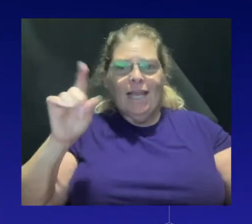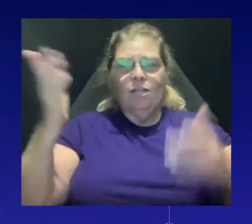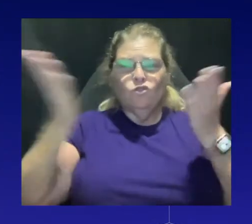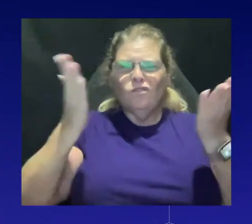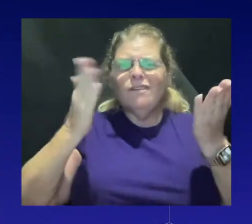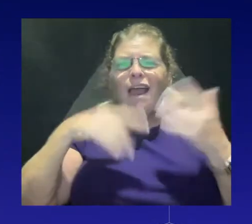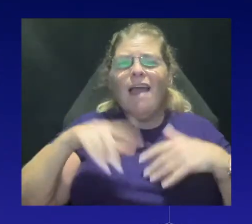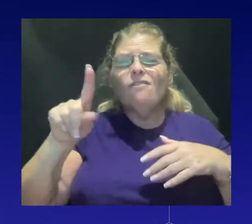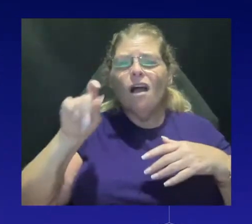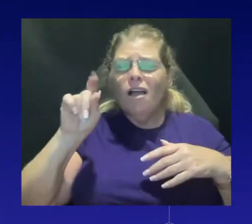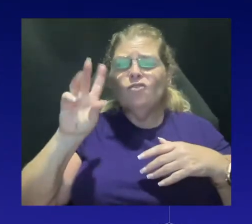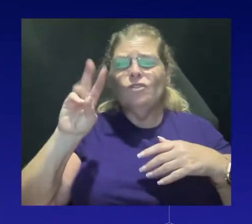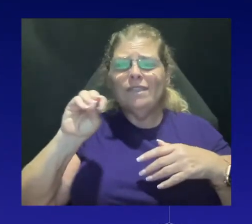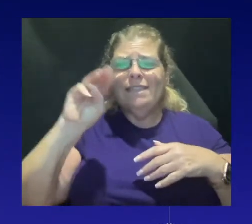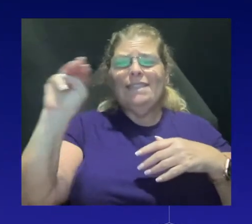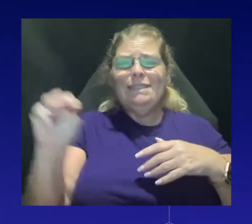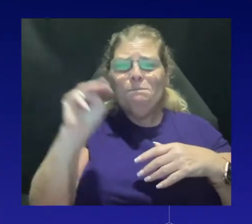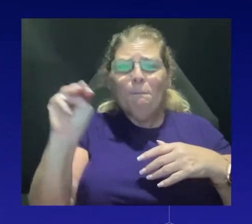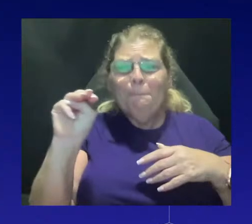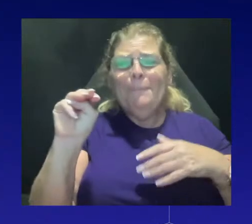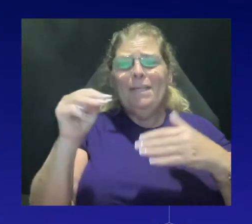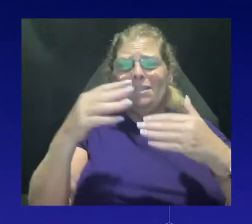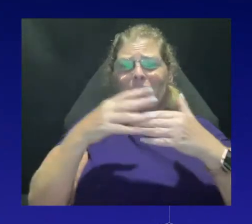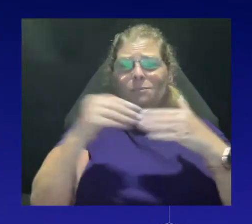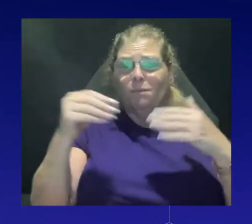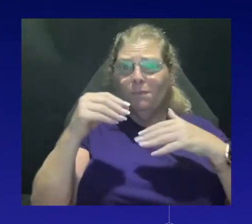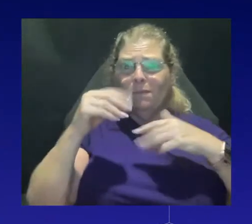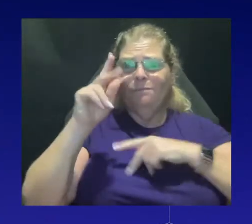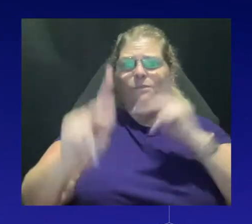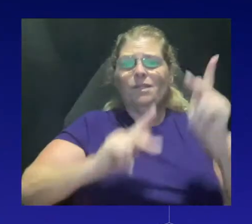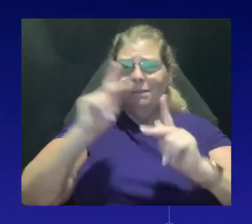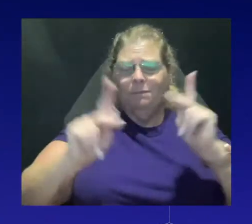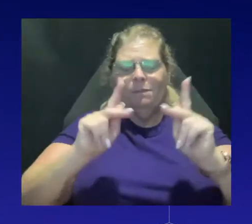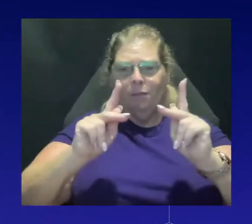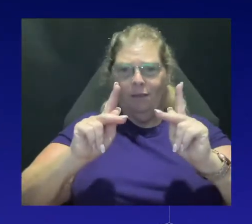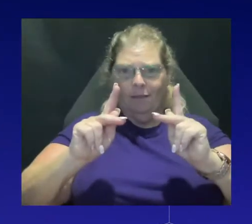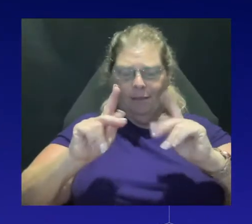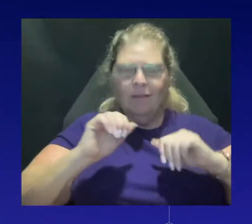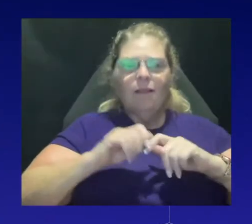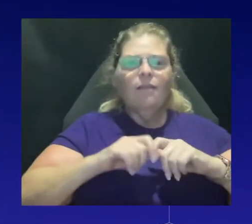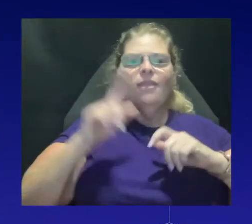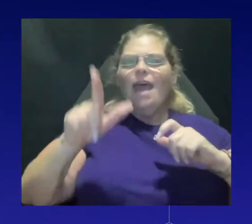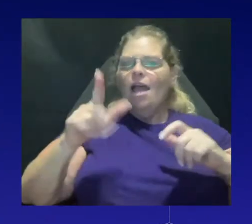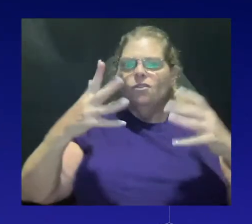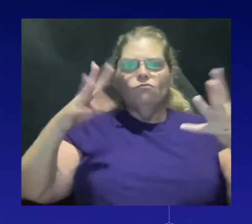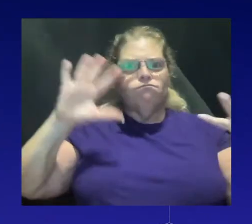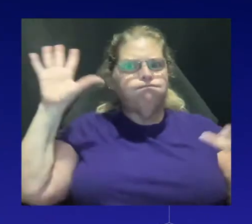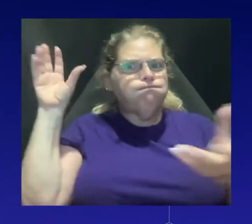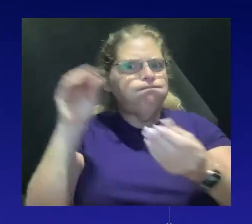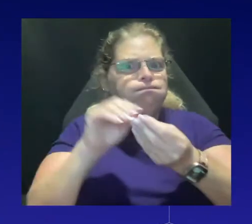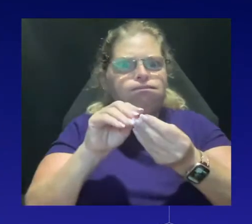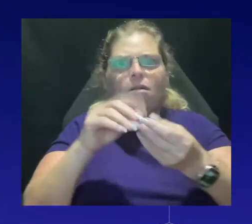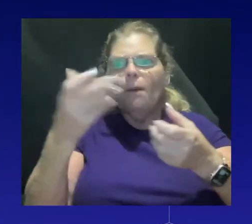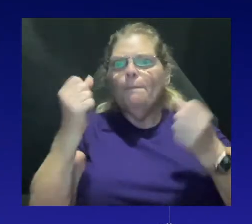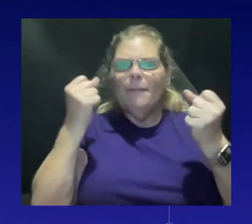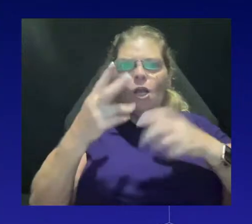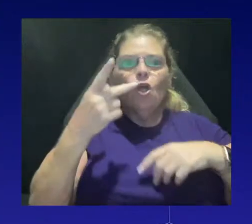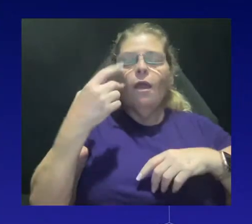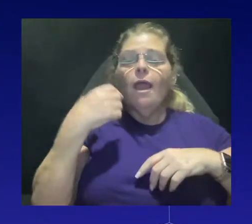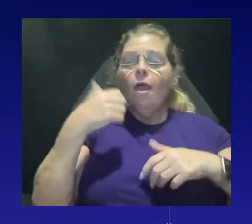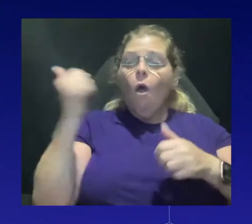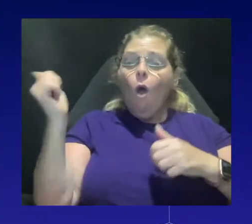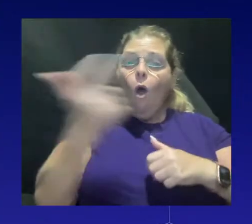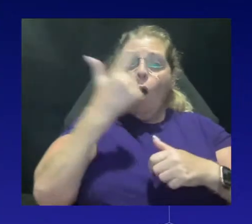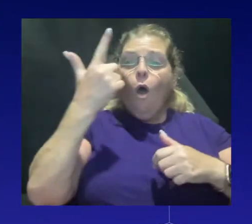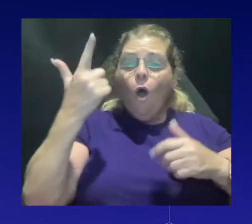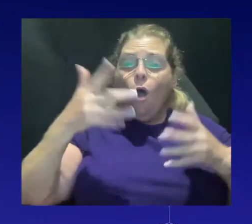people in this country. That's 1 in 2 Americans that are covered by Medicare, Medicaid, and CHIP, or the marketplaces that were established by the